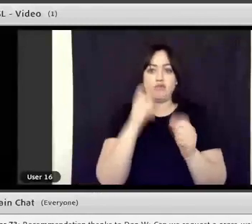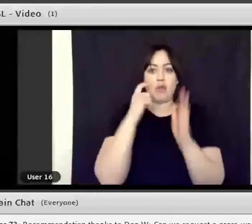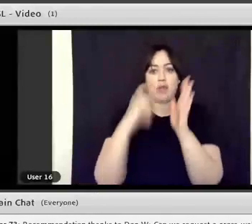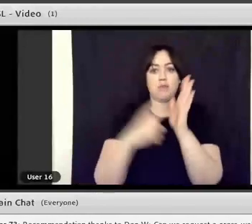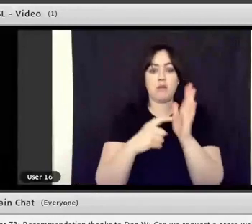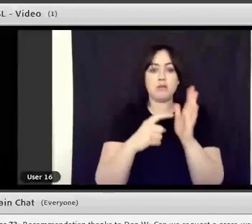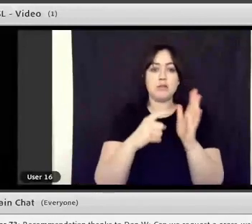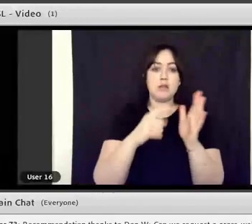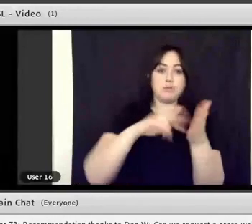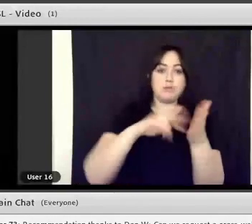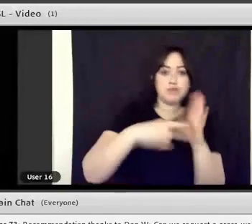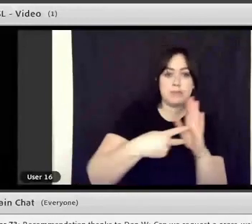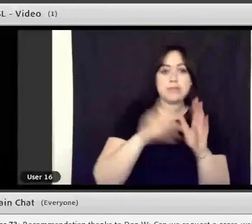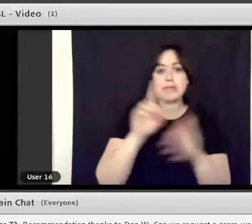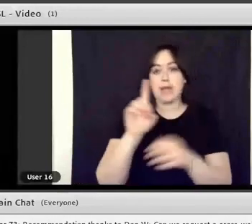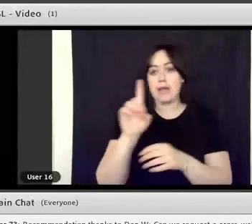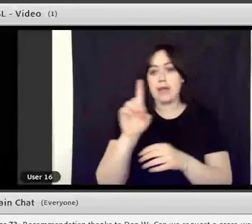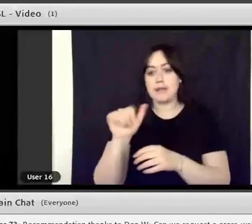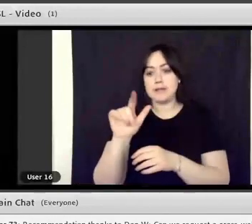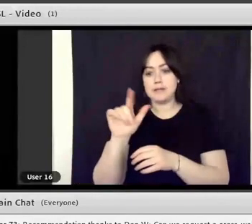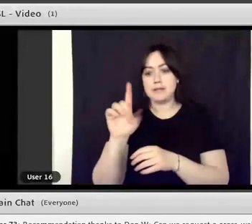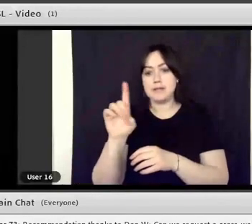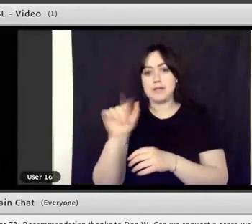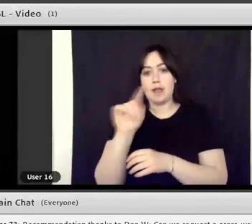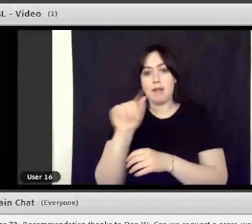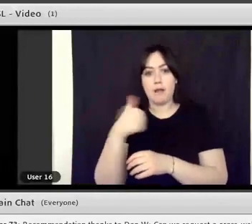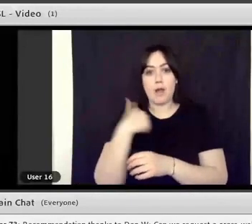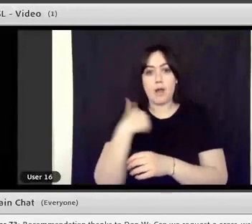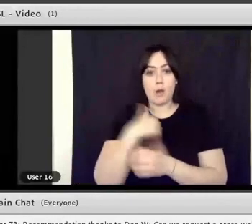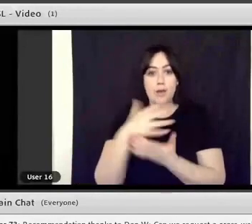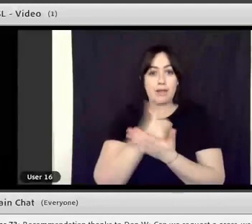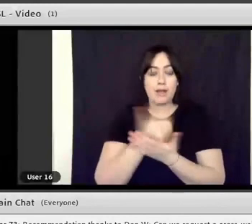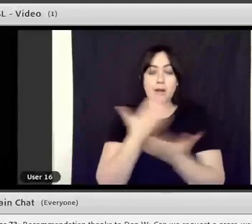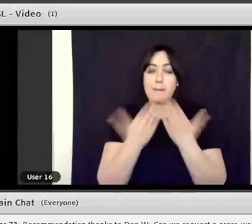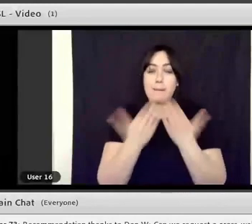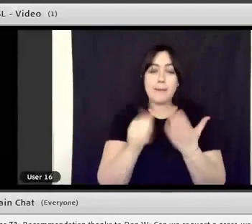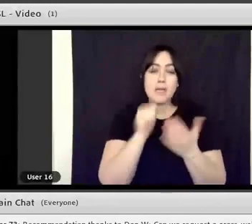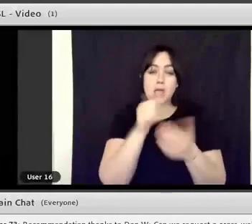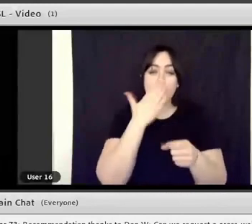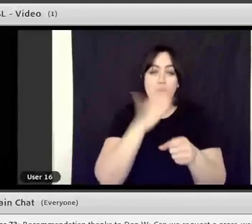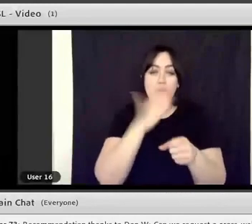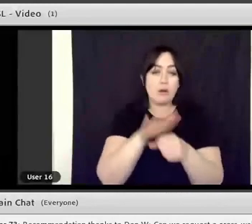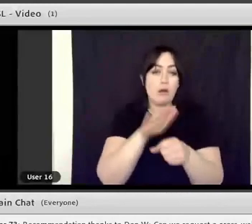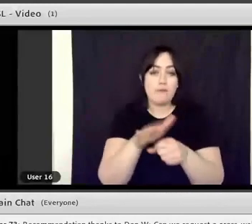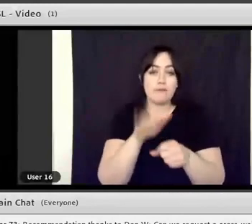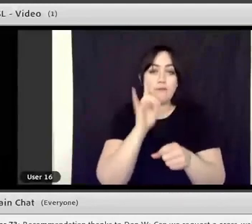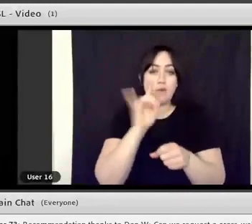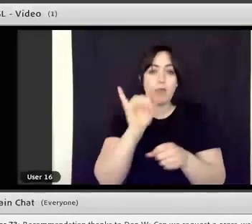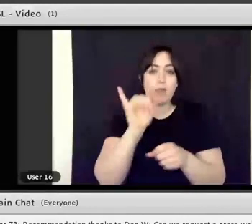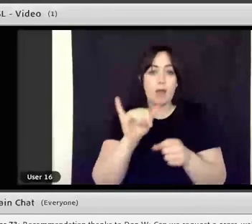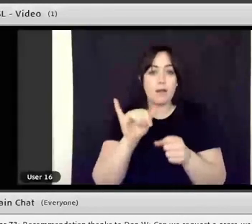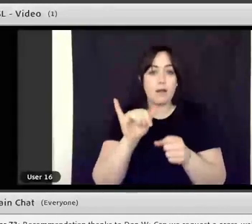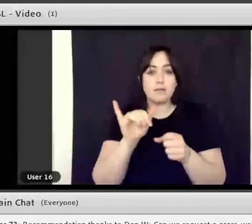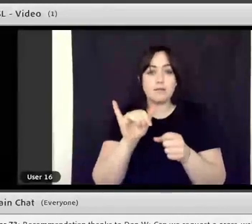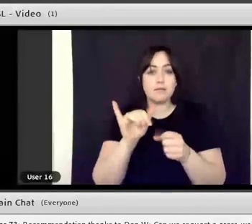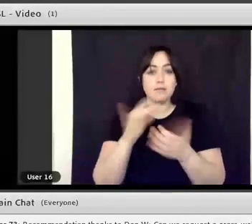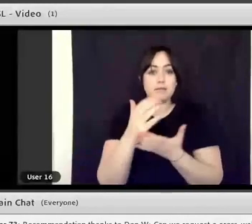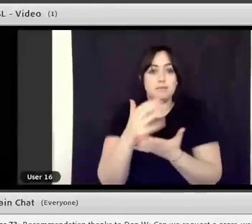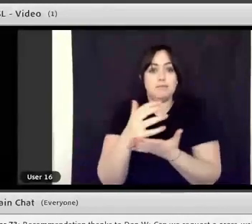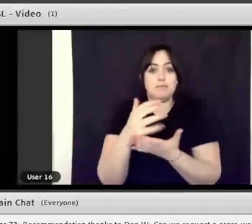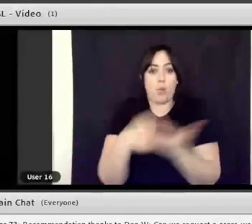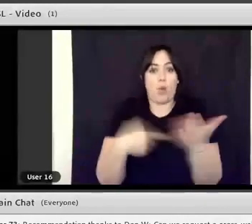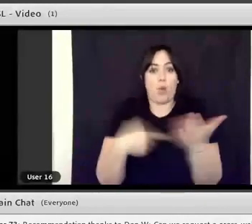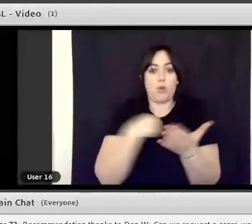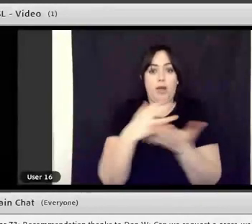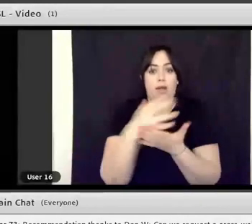good enough for that purpose, and so you have to rethink how and where to responsibly use that information. The point